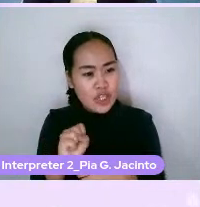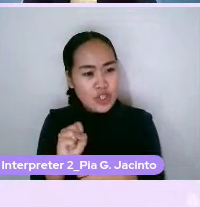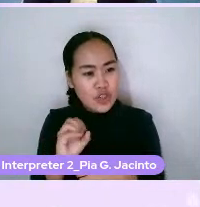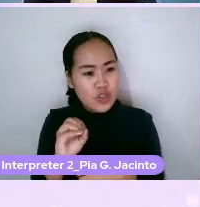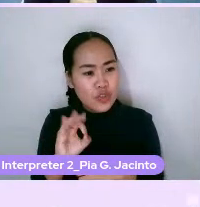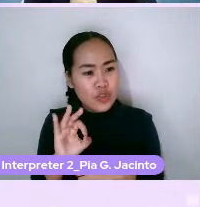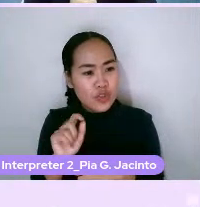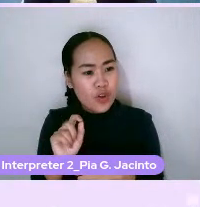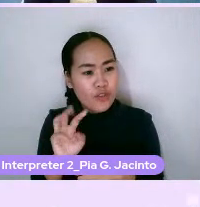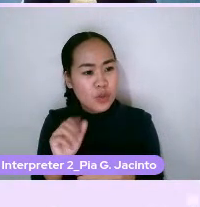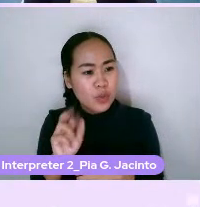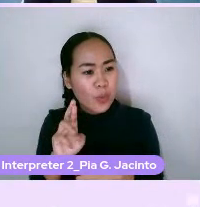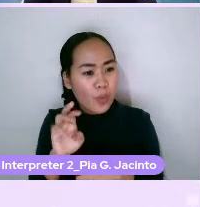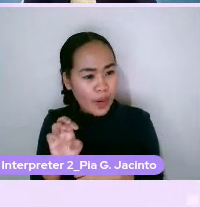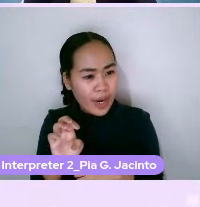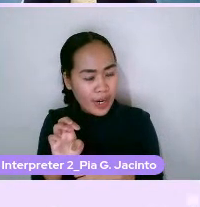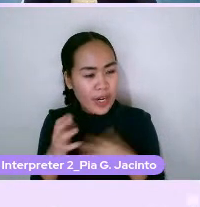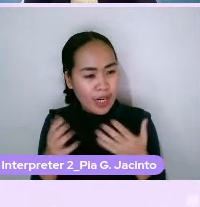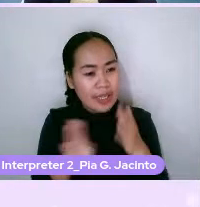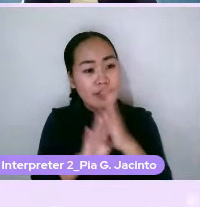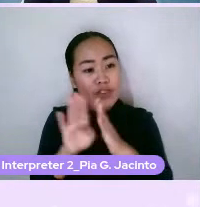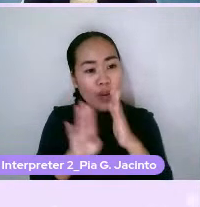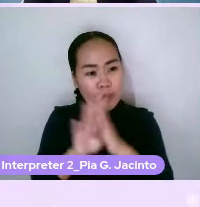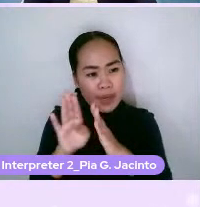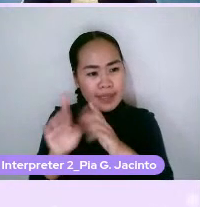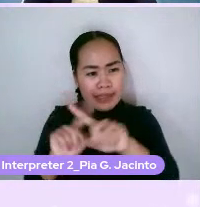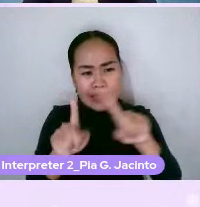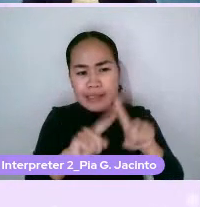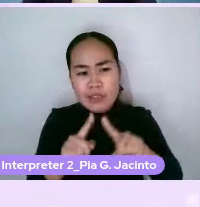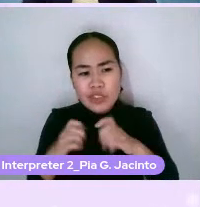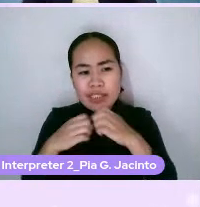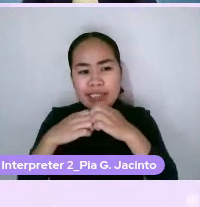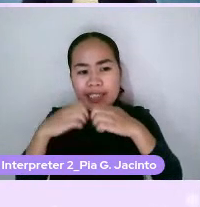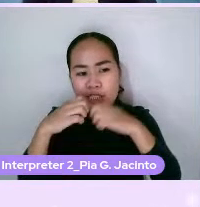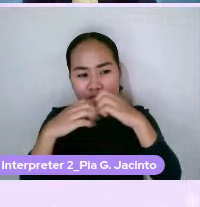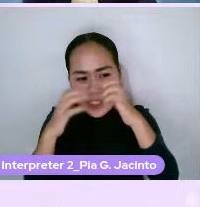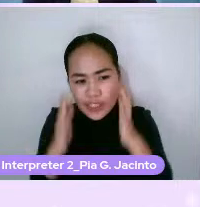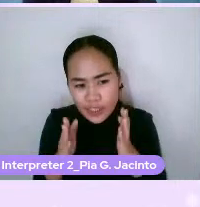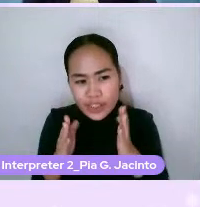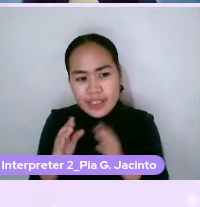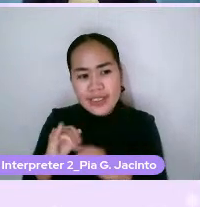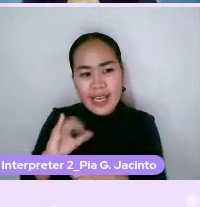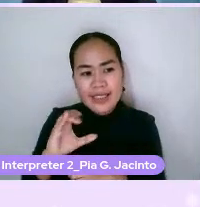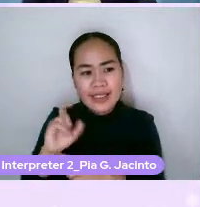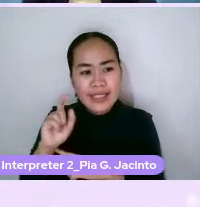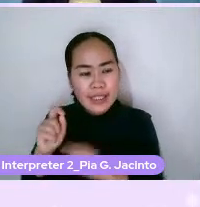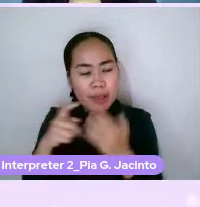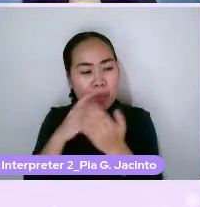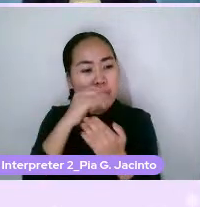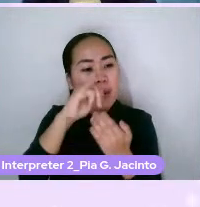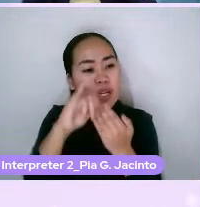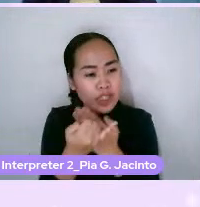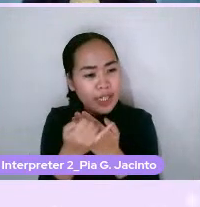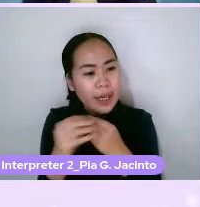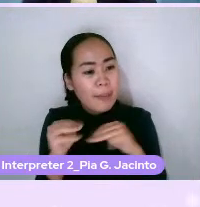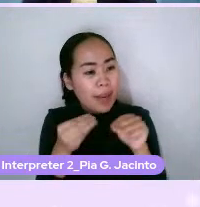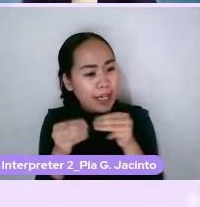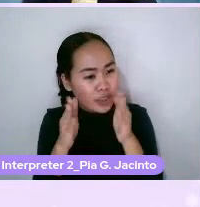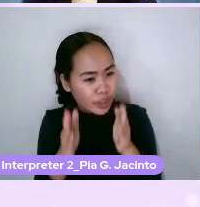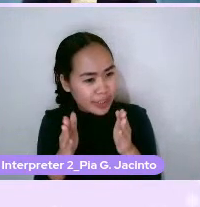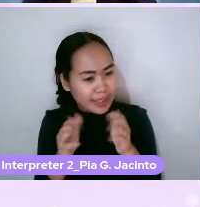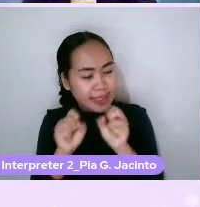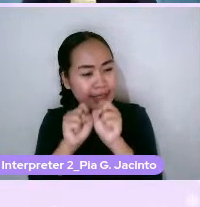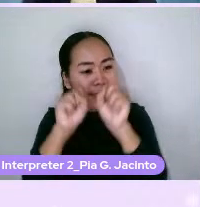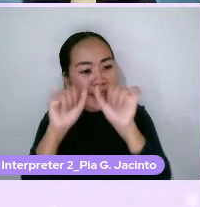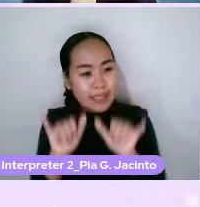engineers, software assurance, ICT project managers, system administrators, data and